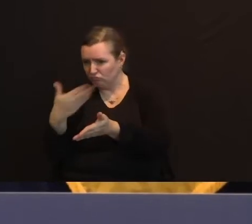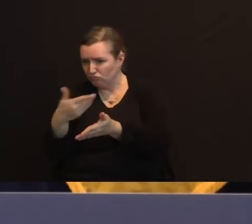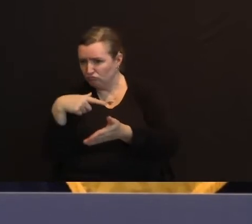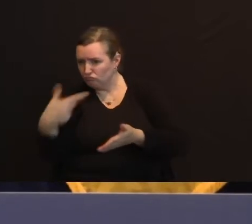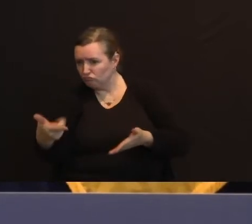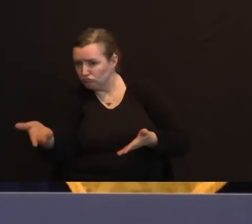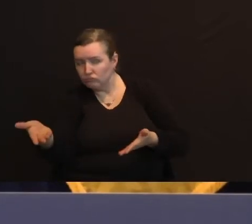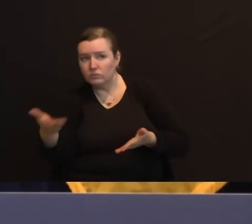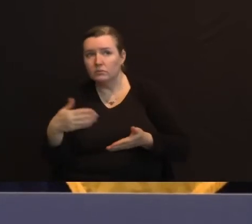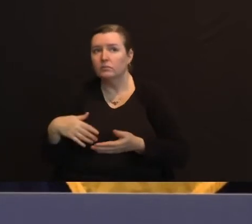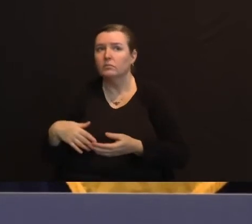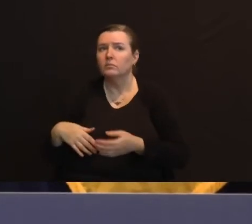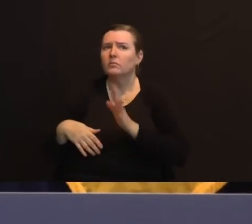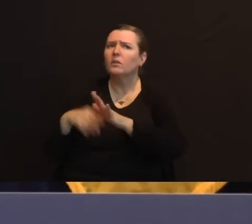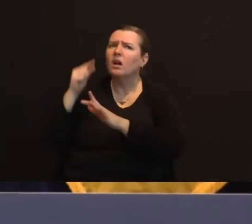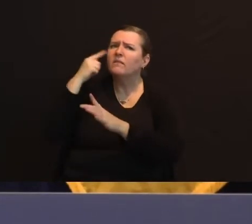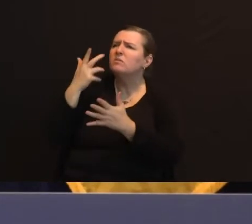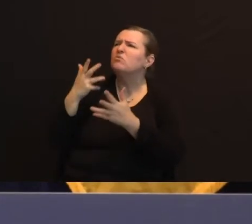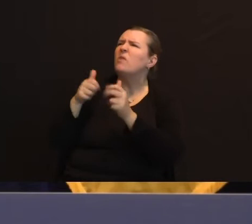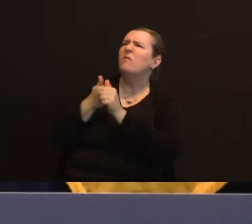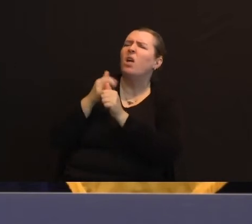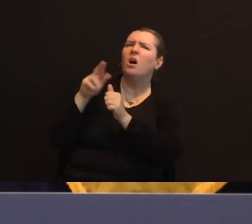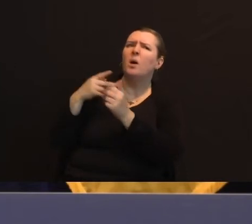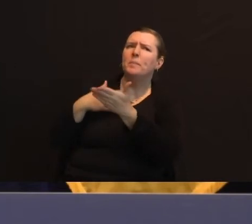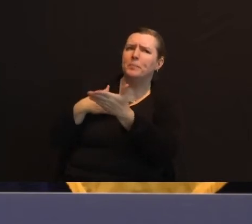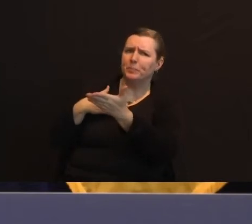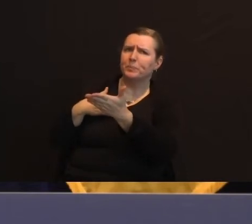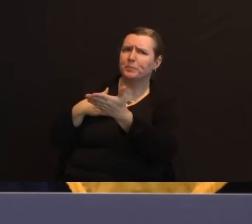Just following up on the last question.